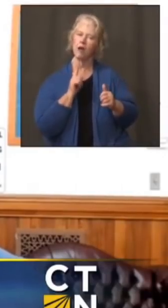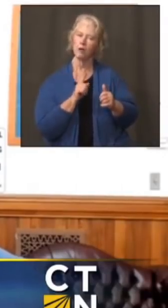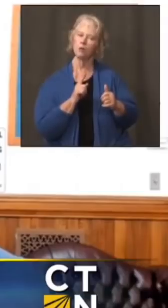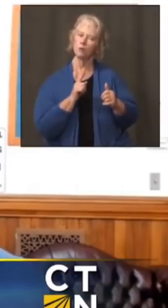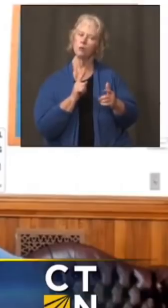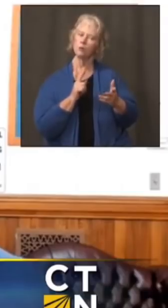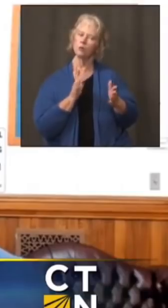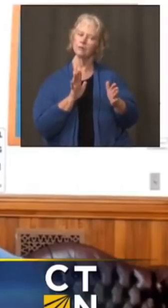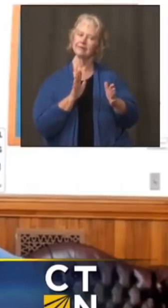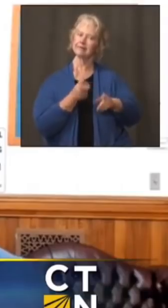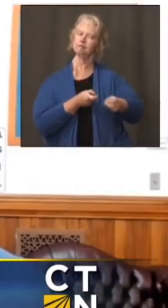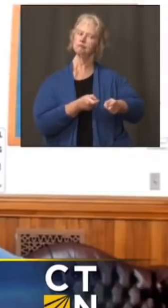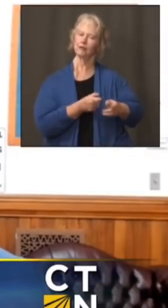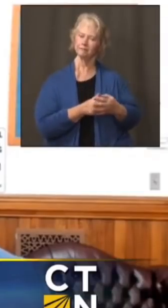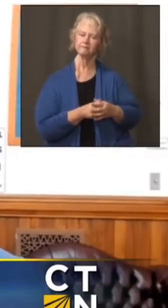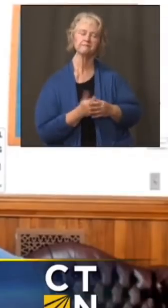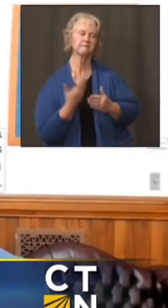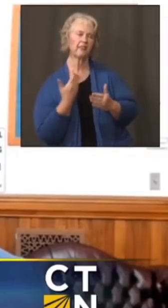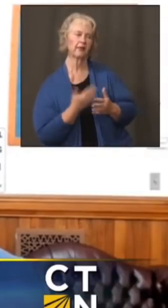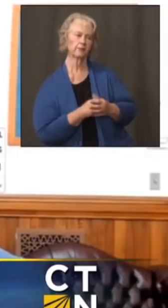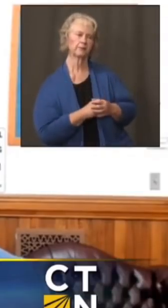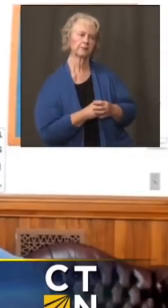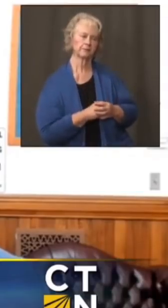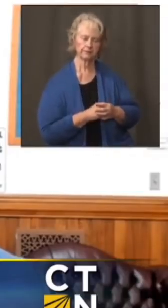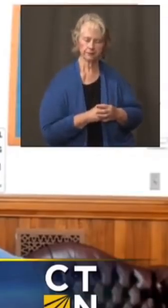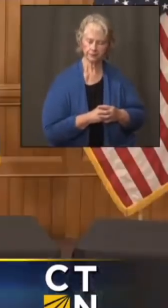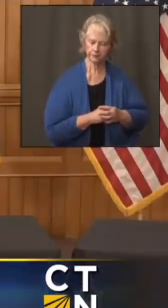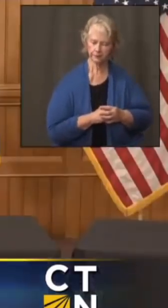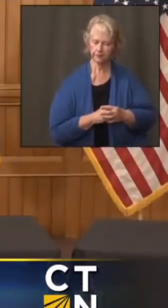it. Thank you.